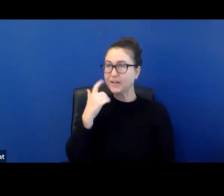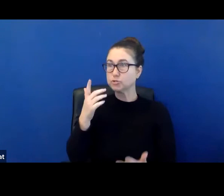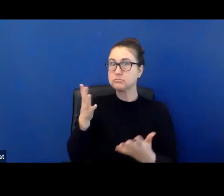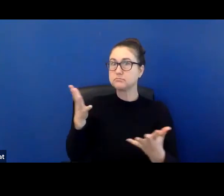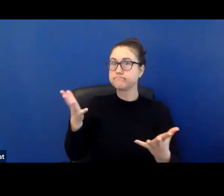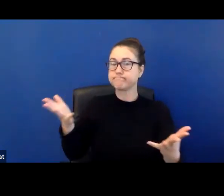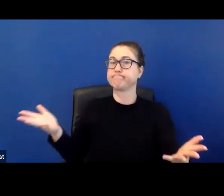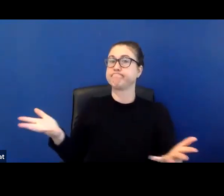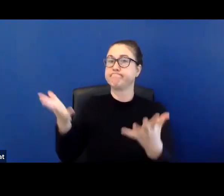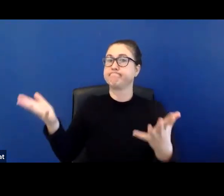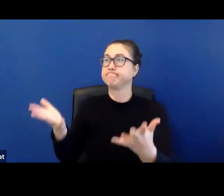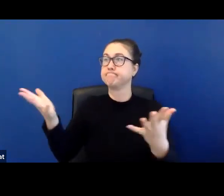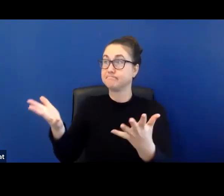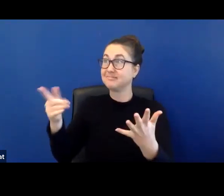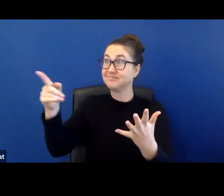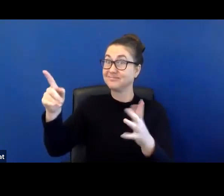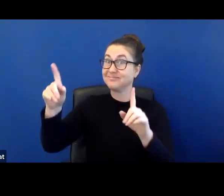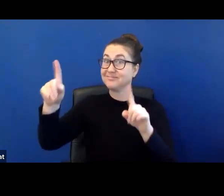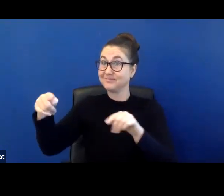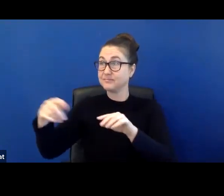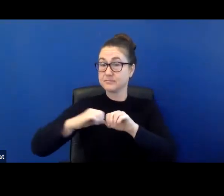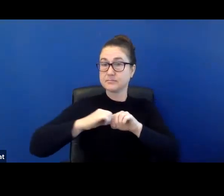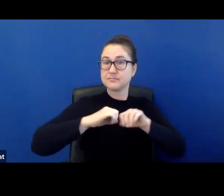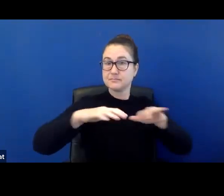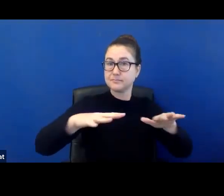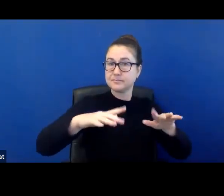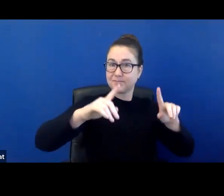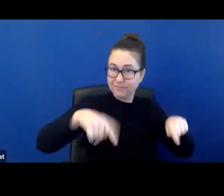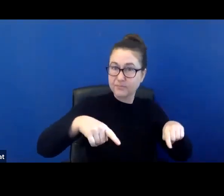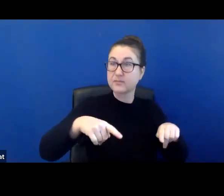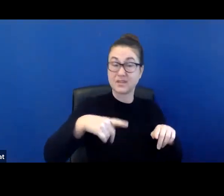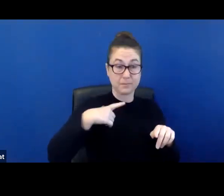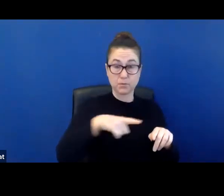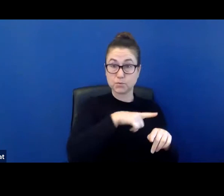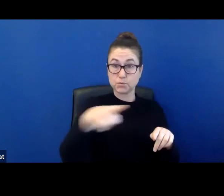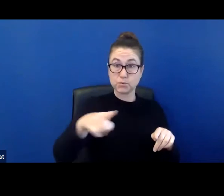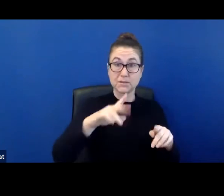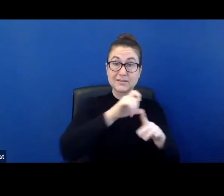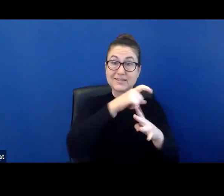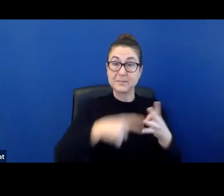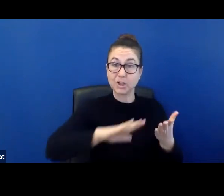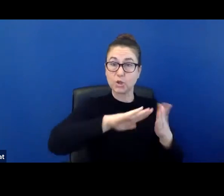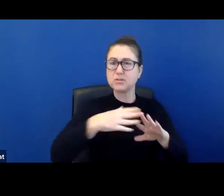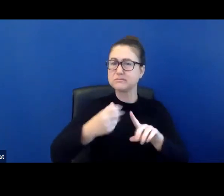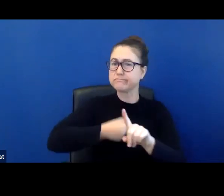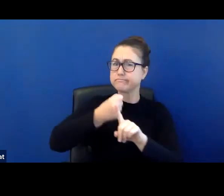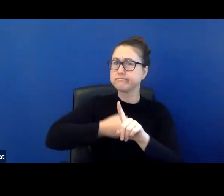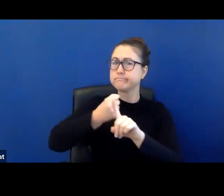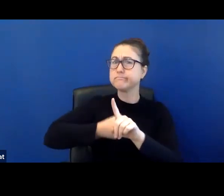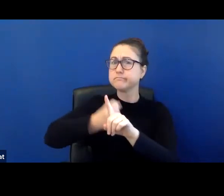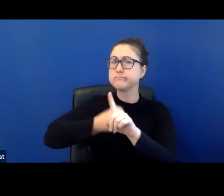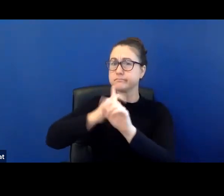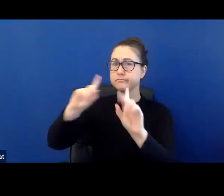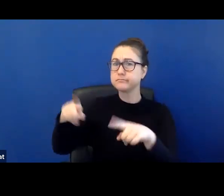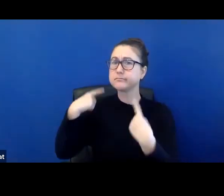of many people from the disability community, what they have been advocating for some time, and that is that there is